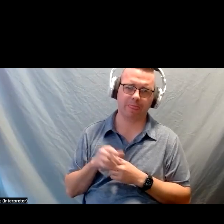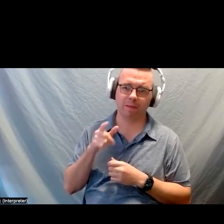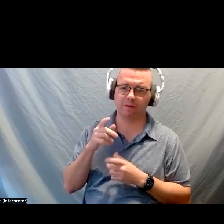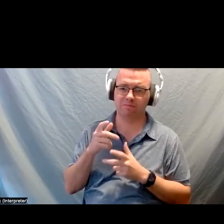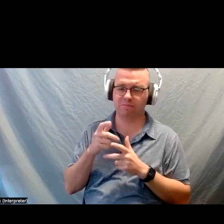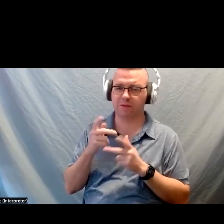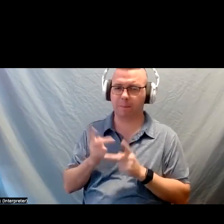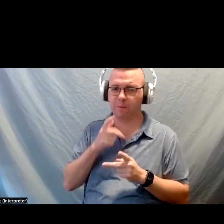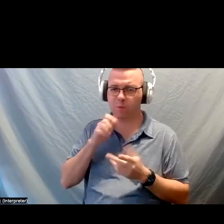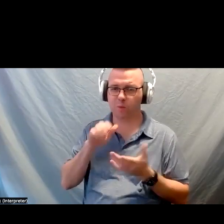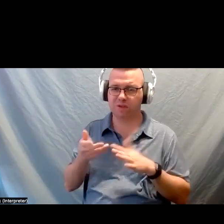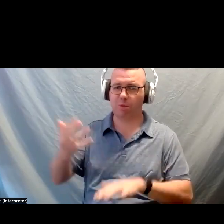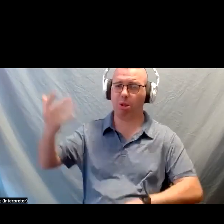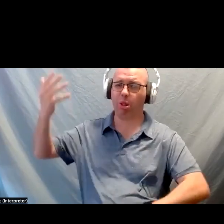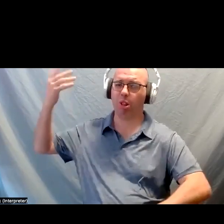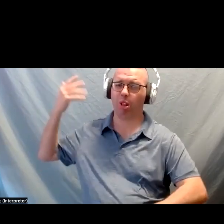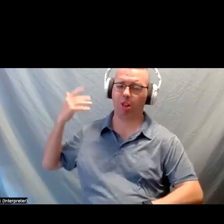who've died long before you.